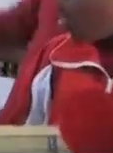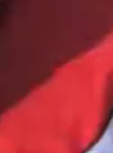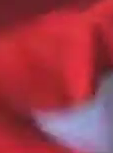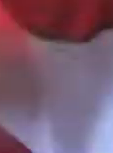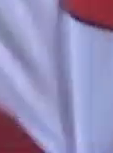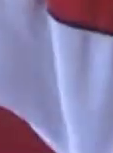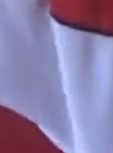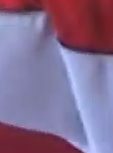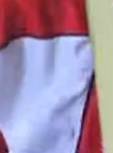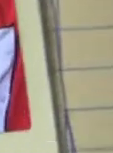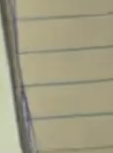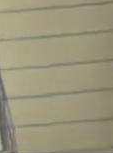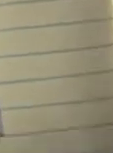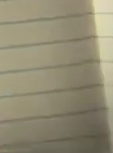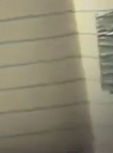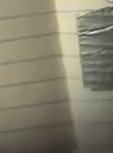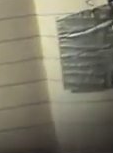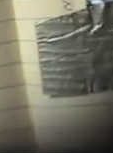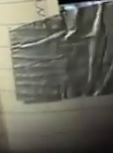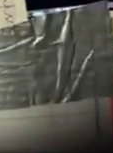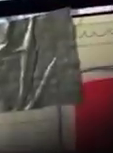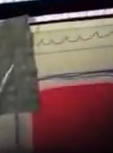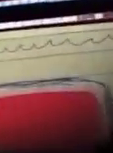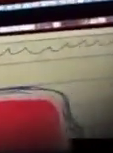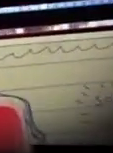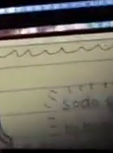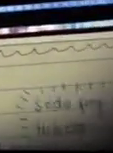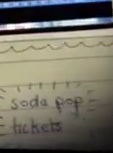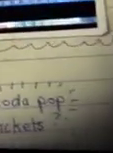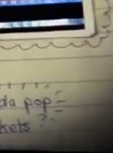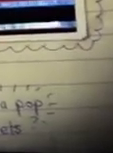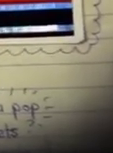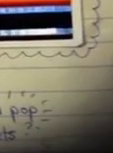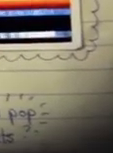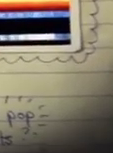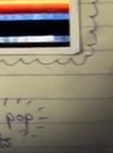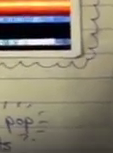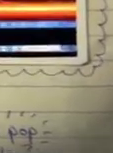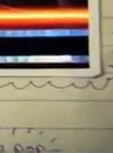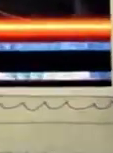and they can learn more from Edu Channel. They can see drama.